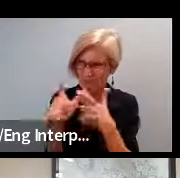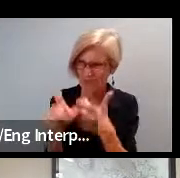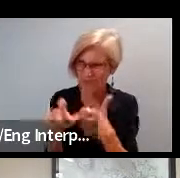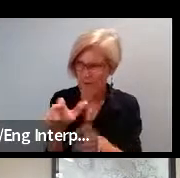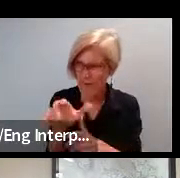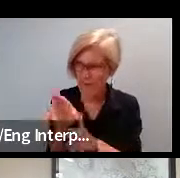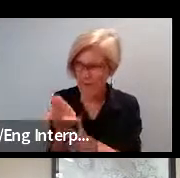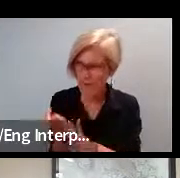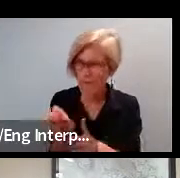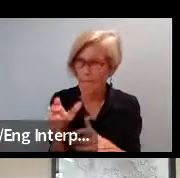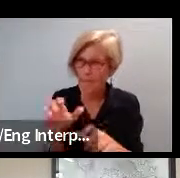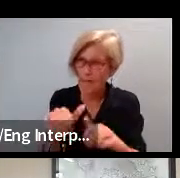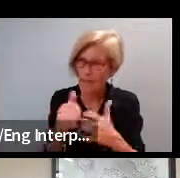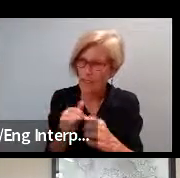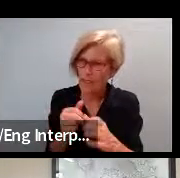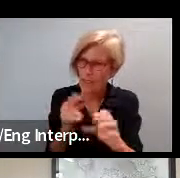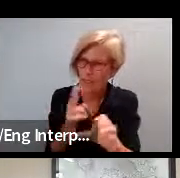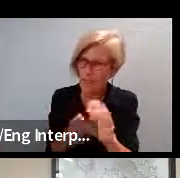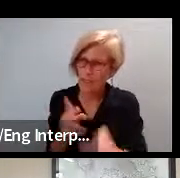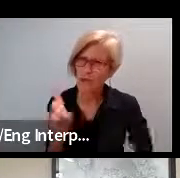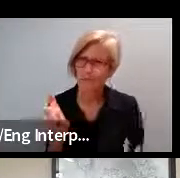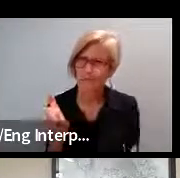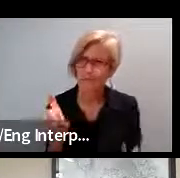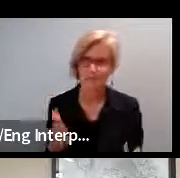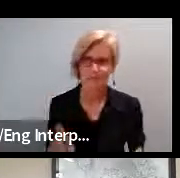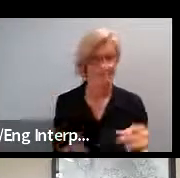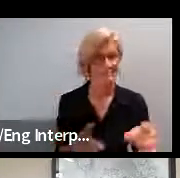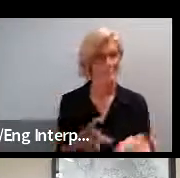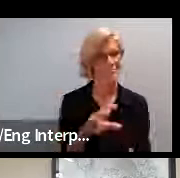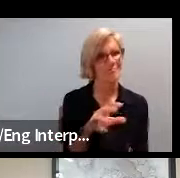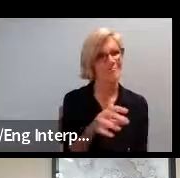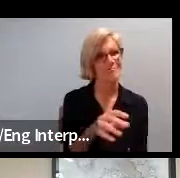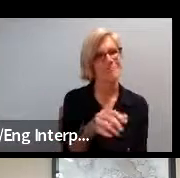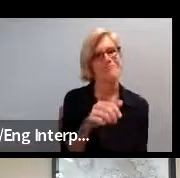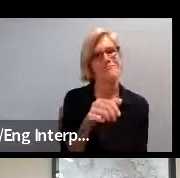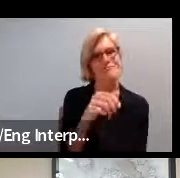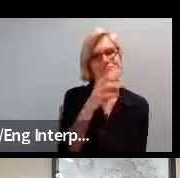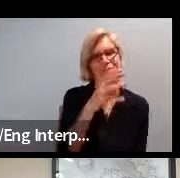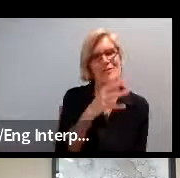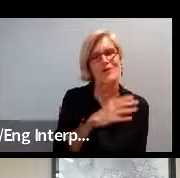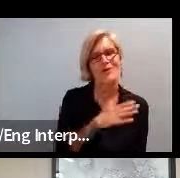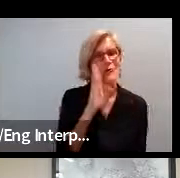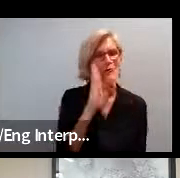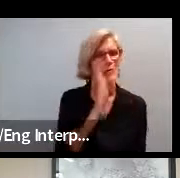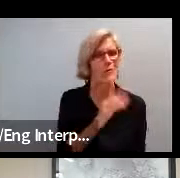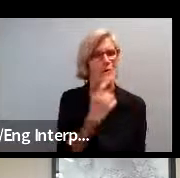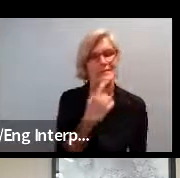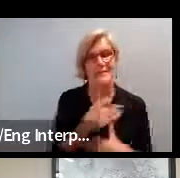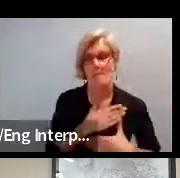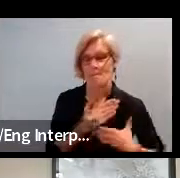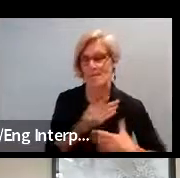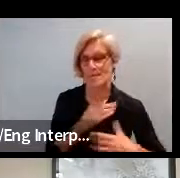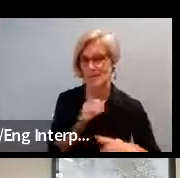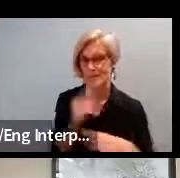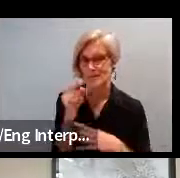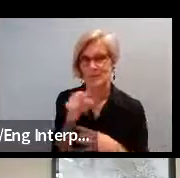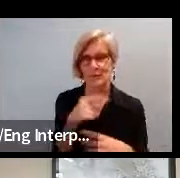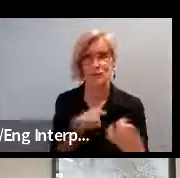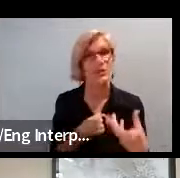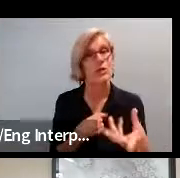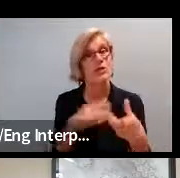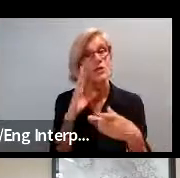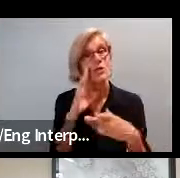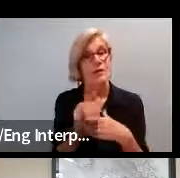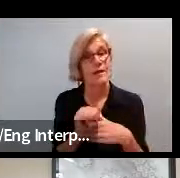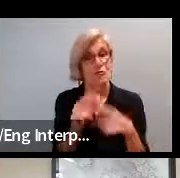there? I am happy to answer that question for you. So running club is a thing every morning